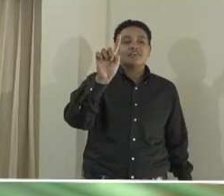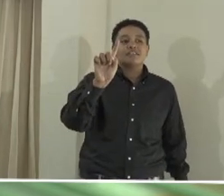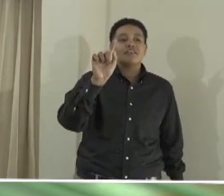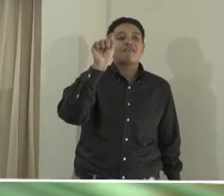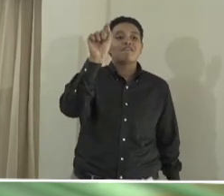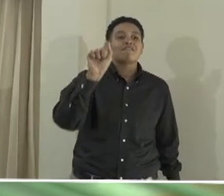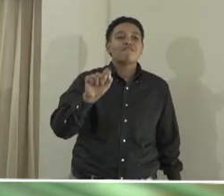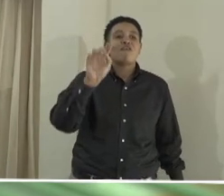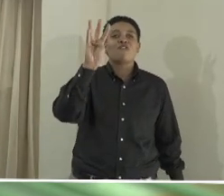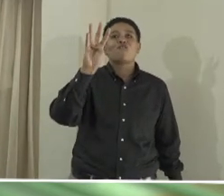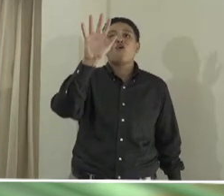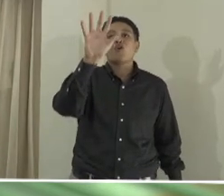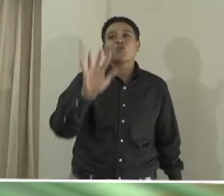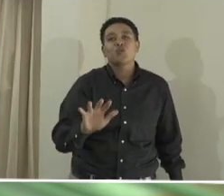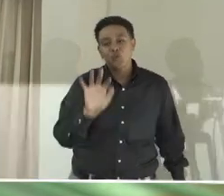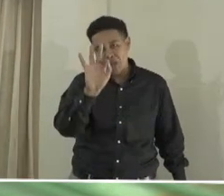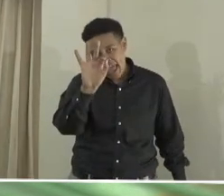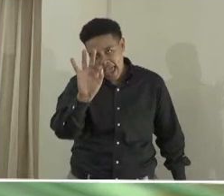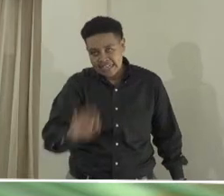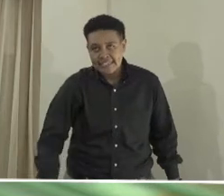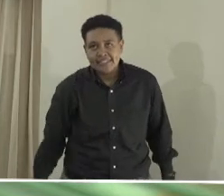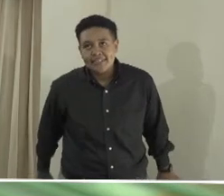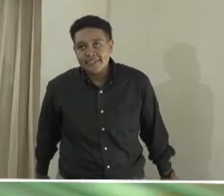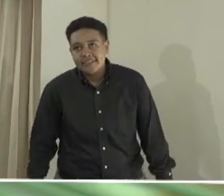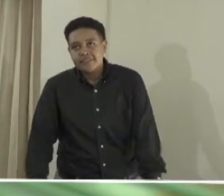1, verses 4 to 9.